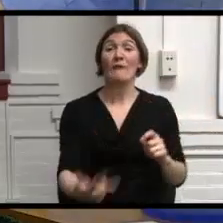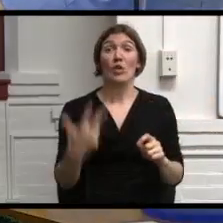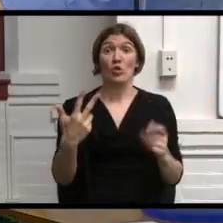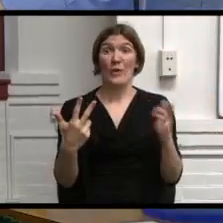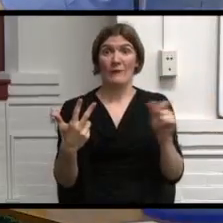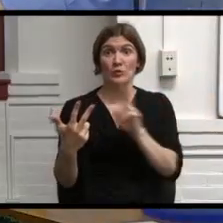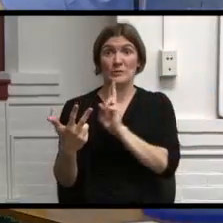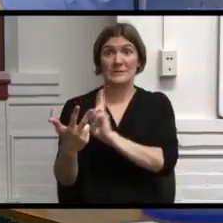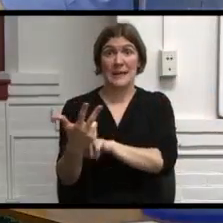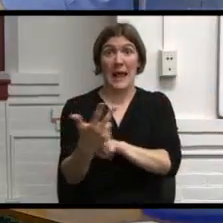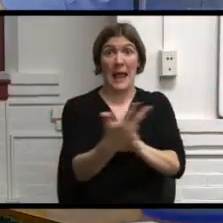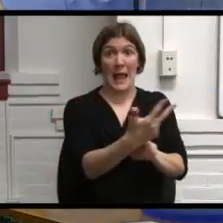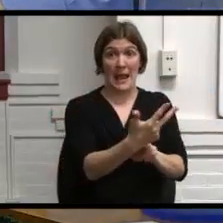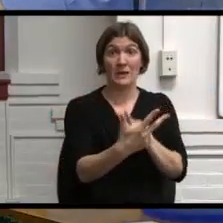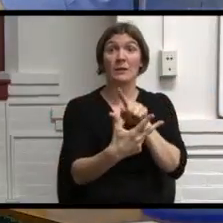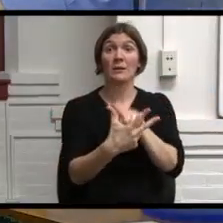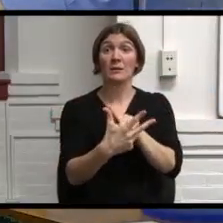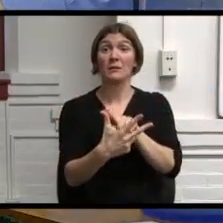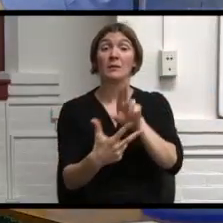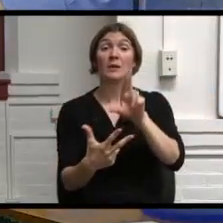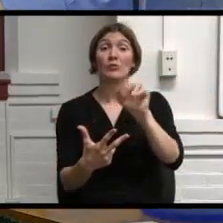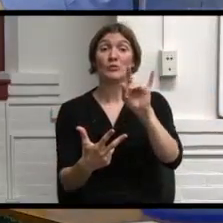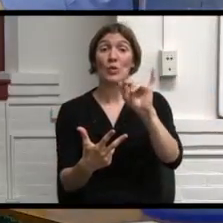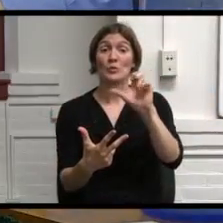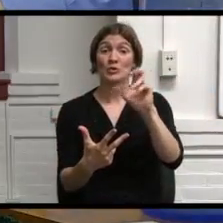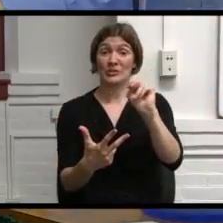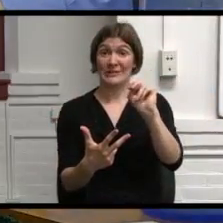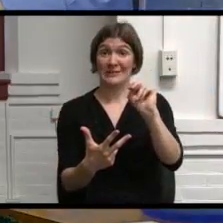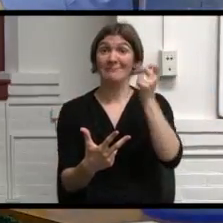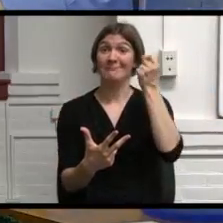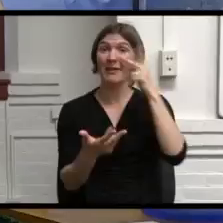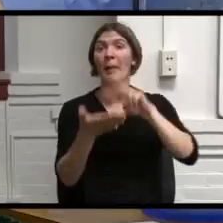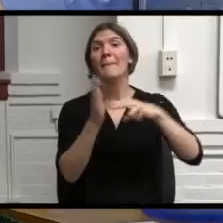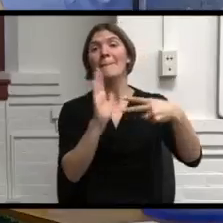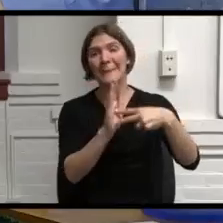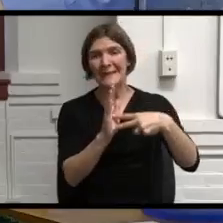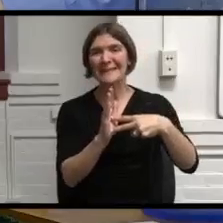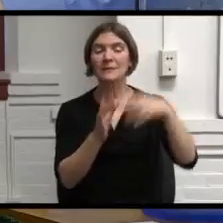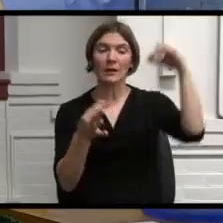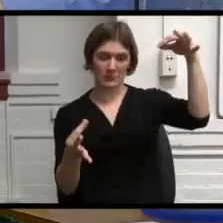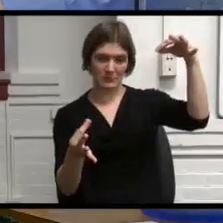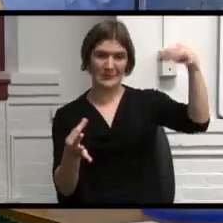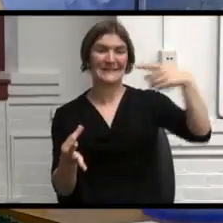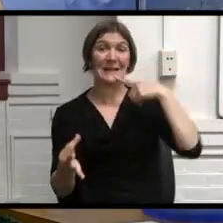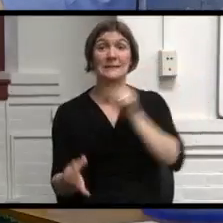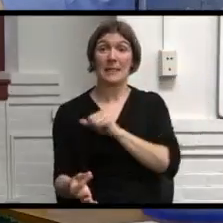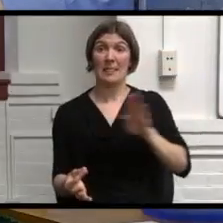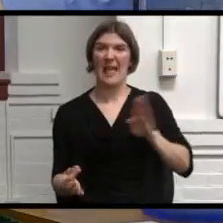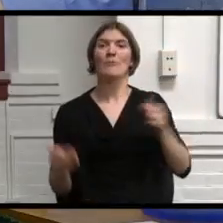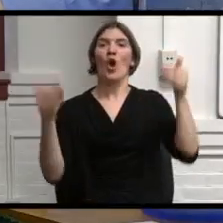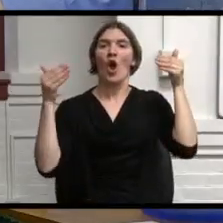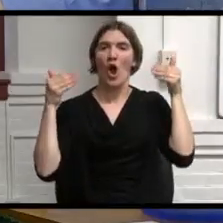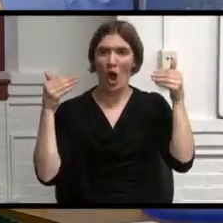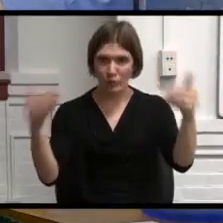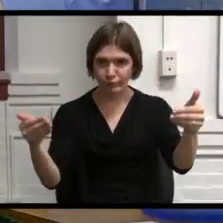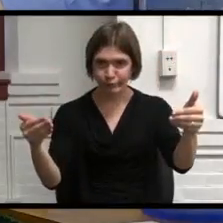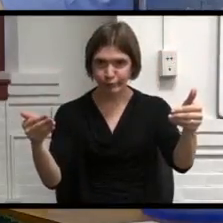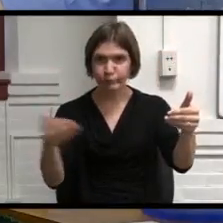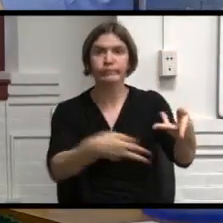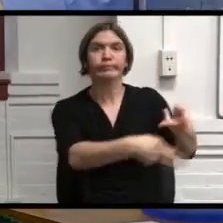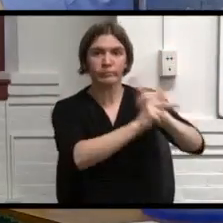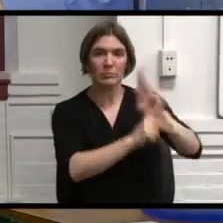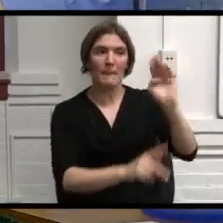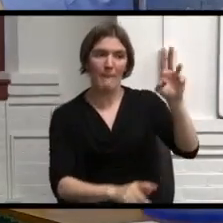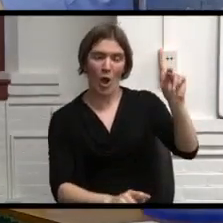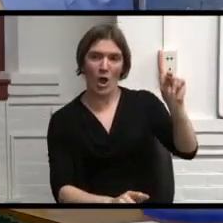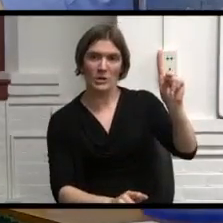evening. The first is a resolution, and basically it just says that the select board is moving ahead to execute the